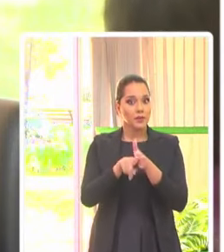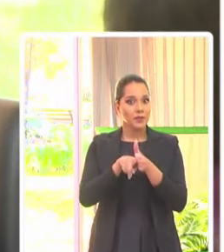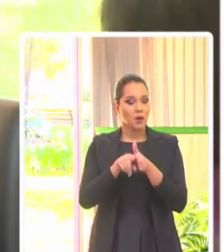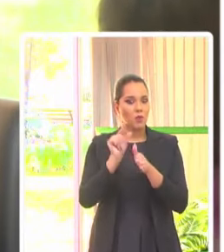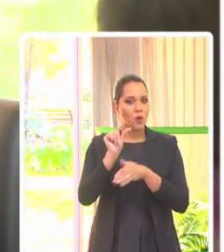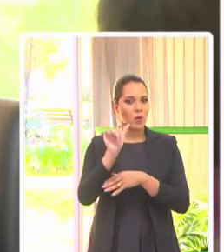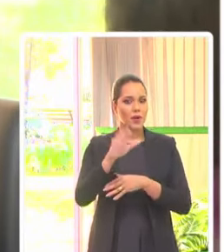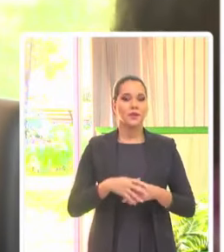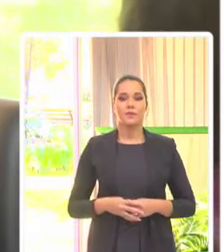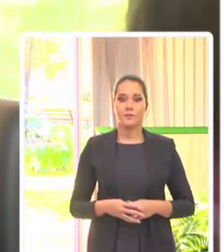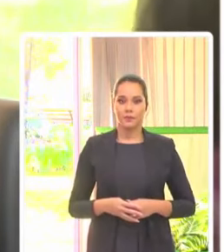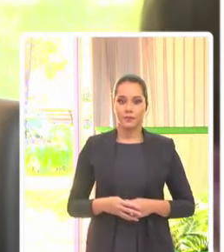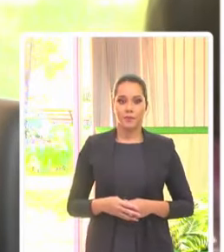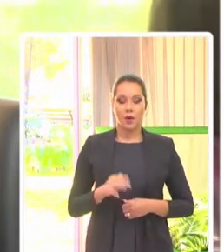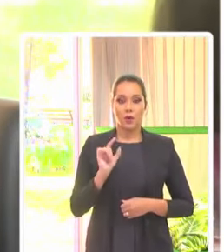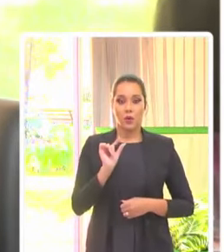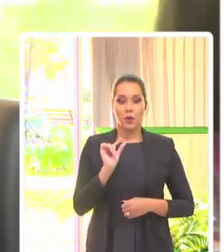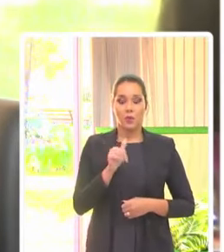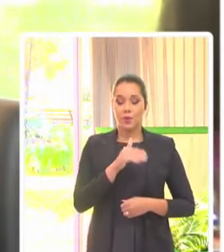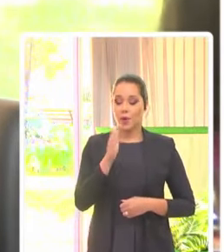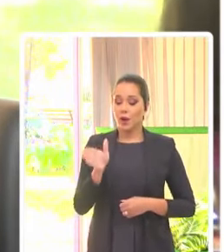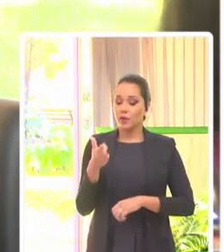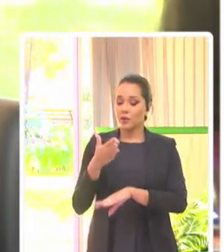the training side.